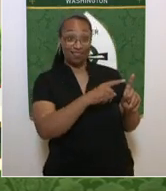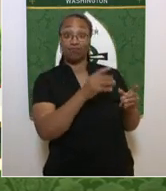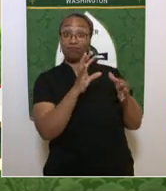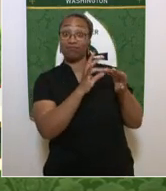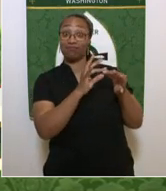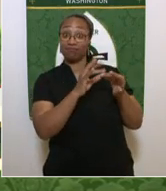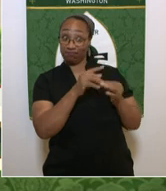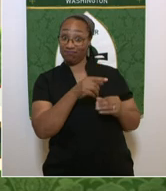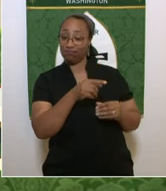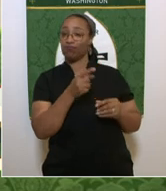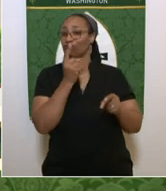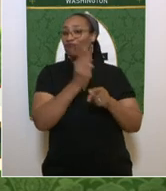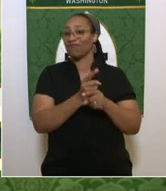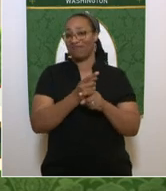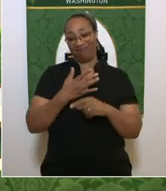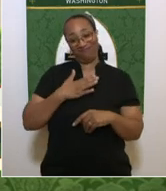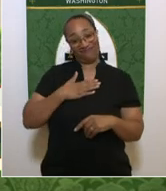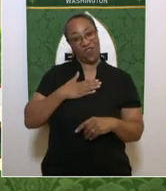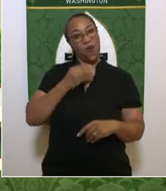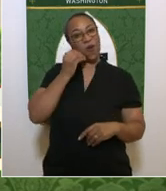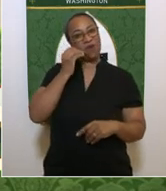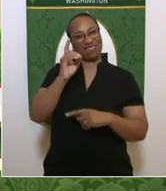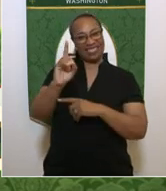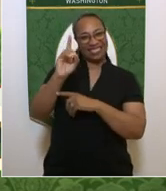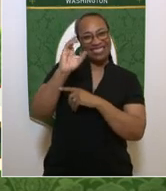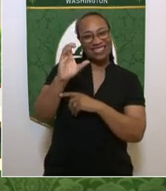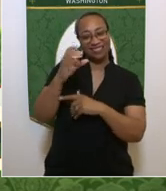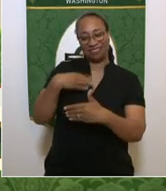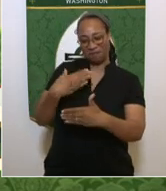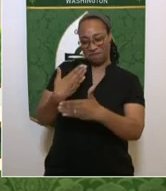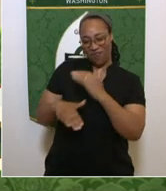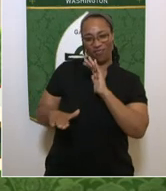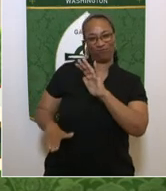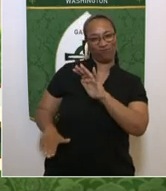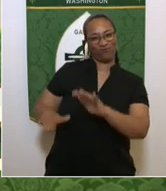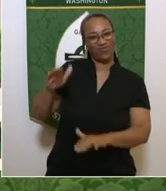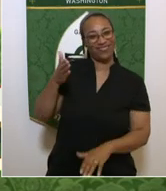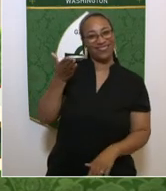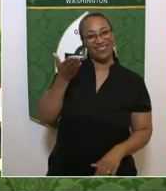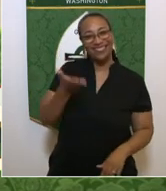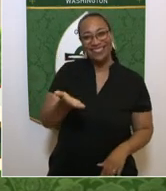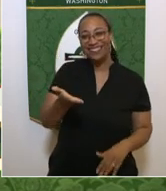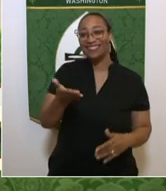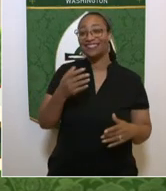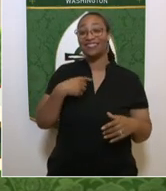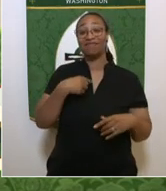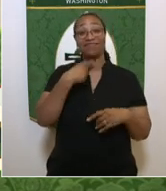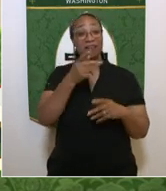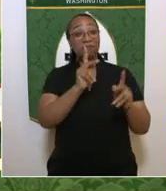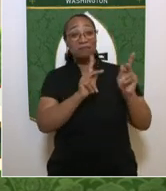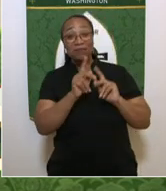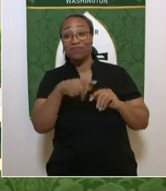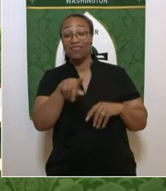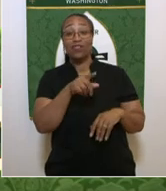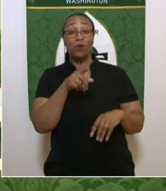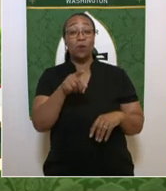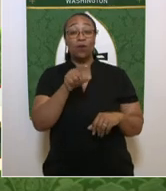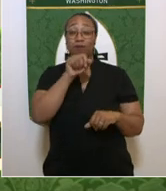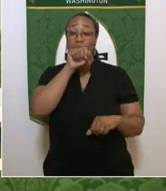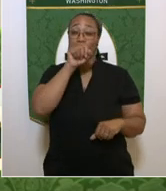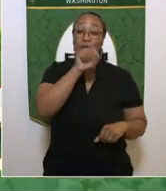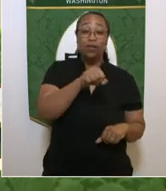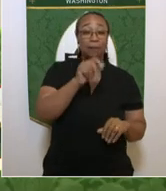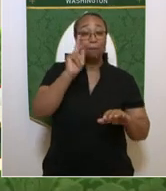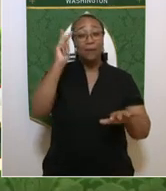to people all the time is that if you love politics and if you love policy, there's